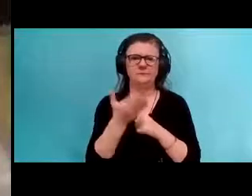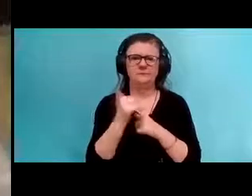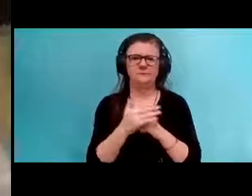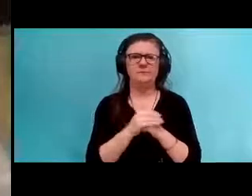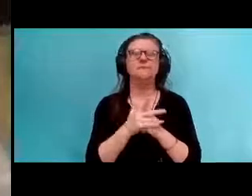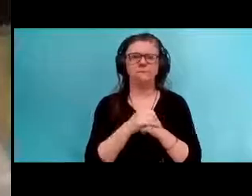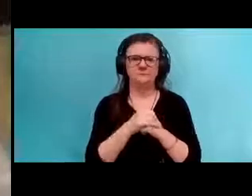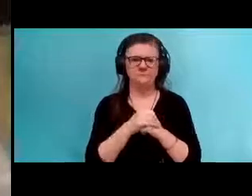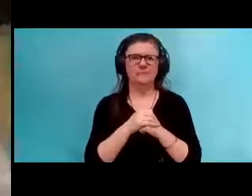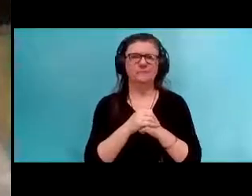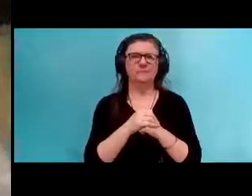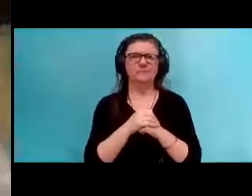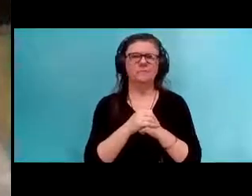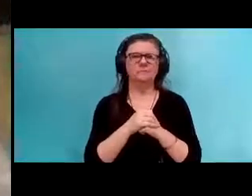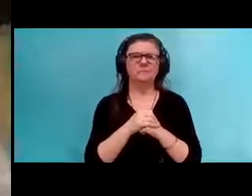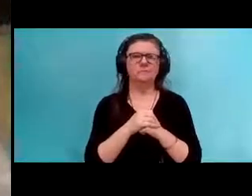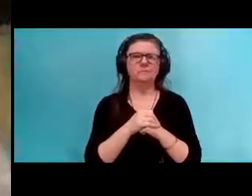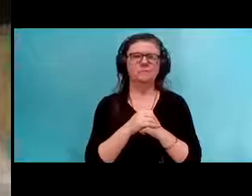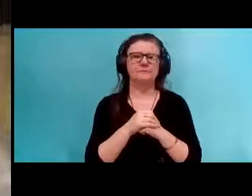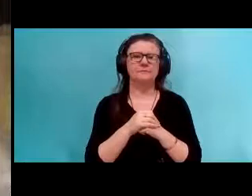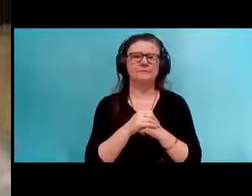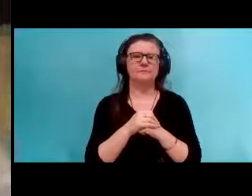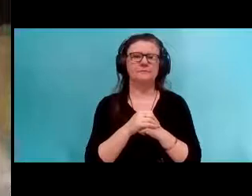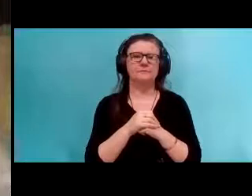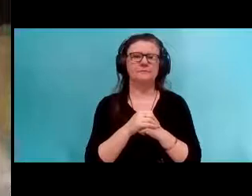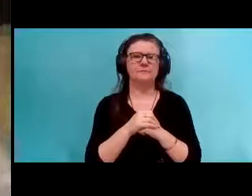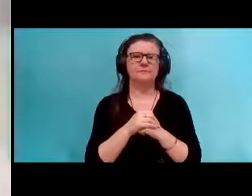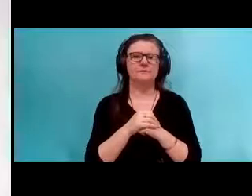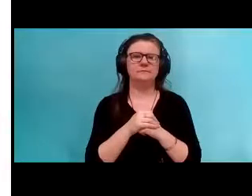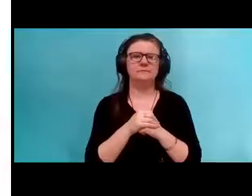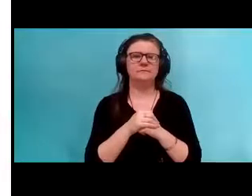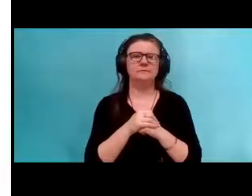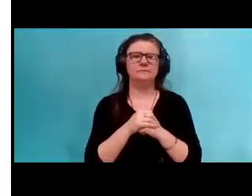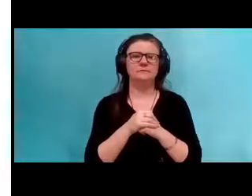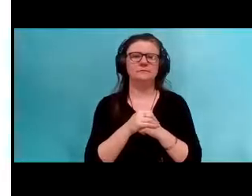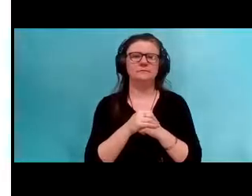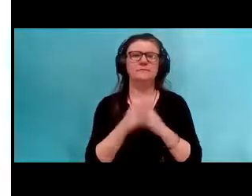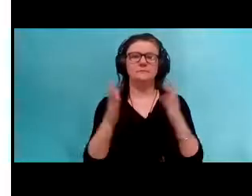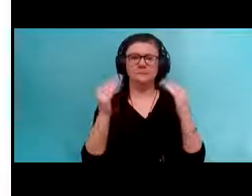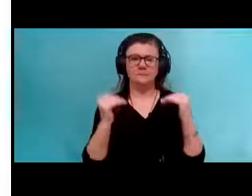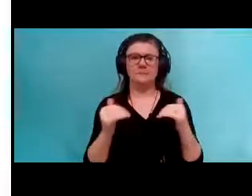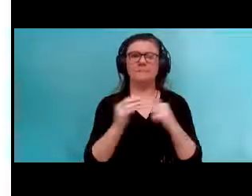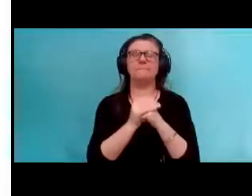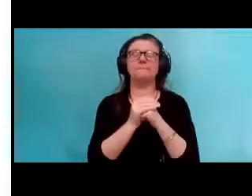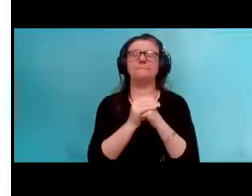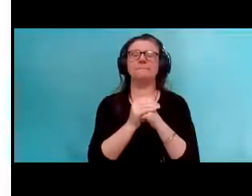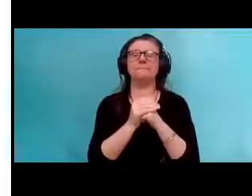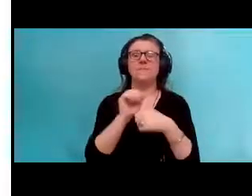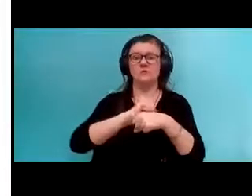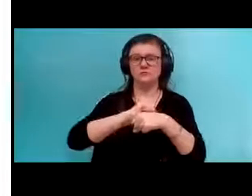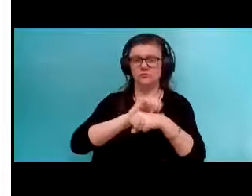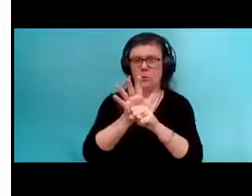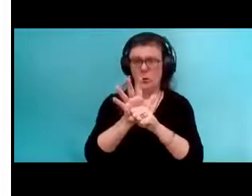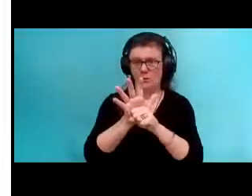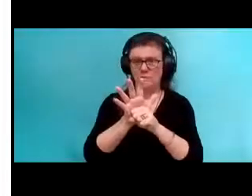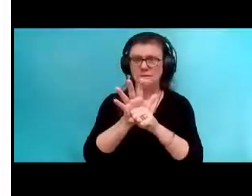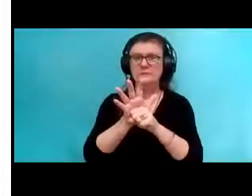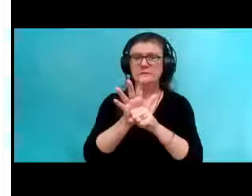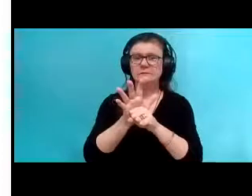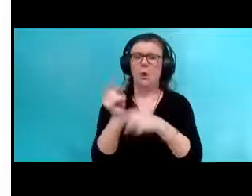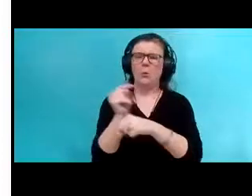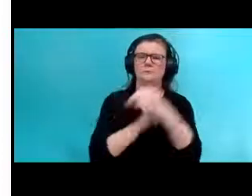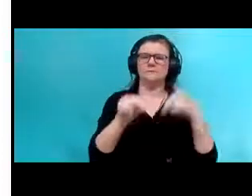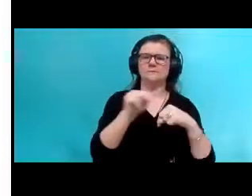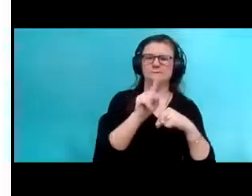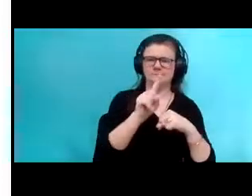Next slide, please. Thank you. Subsequently, with the advent of COVID-19 and this disproportionate, can we go, sorry, back a